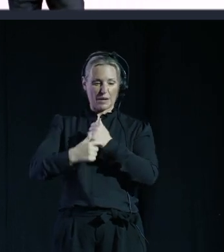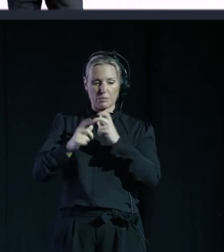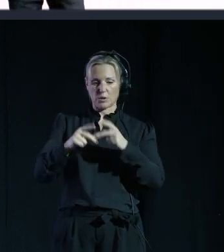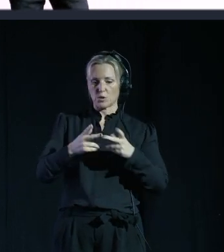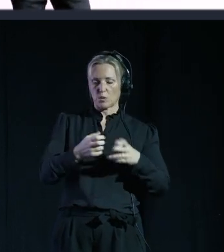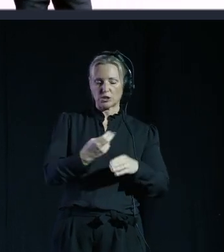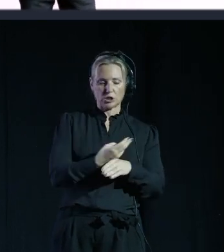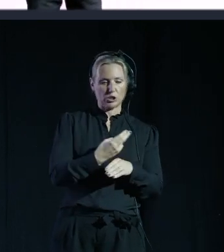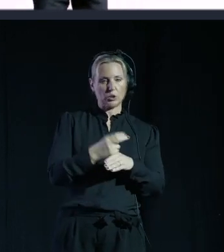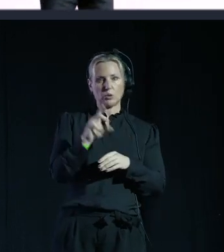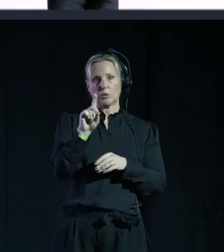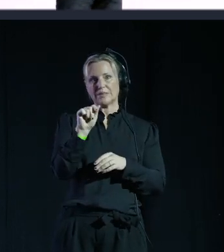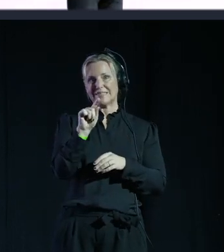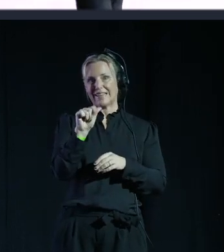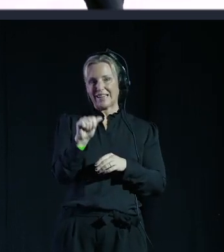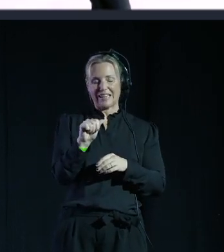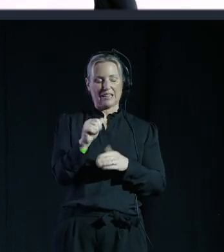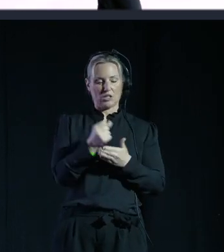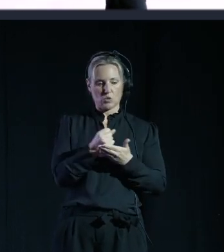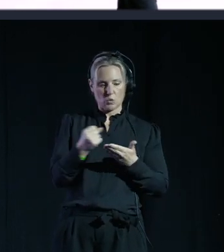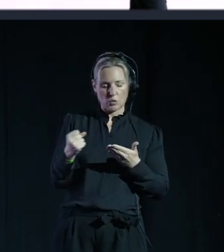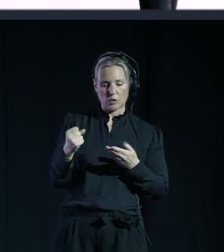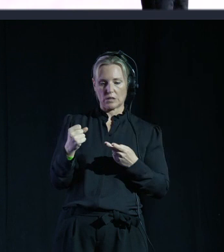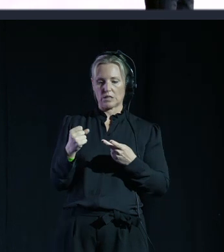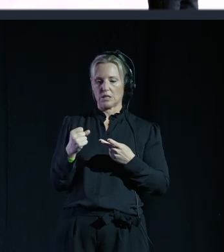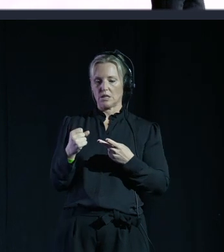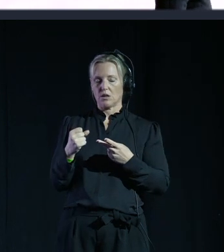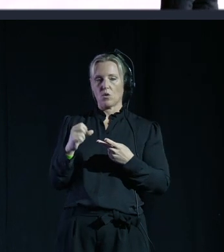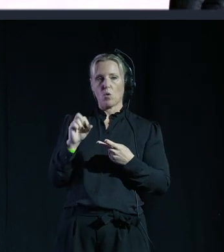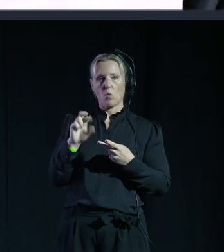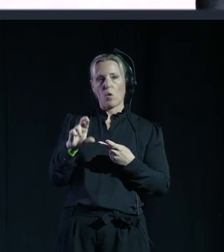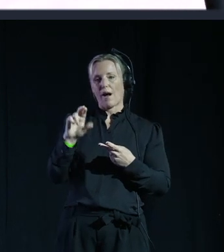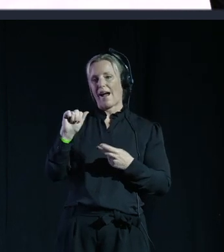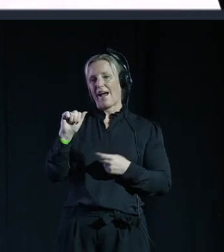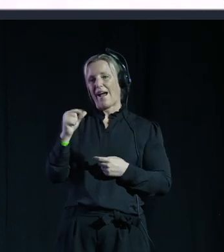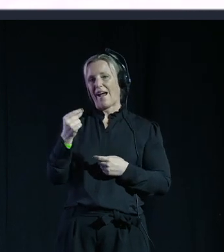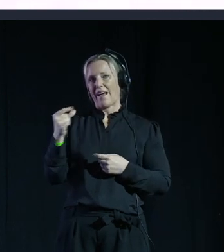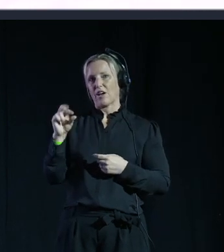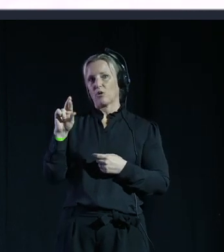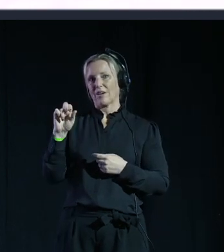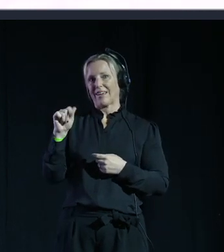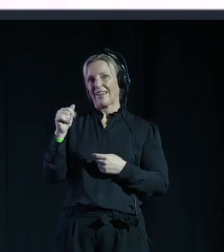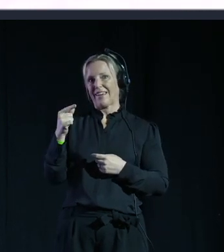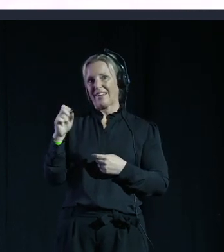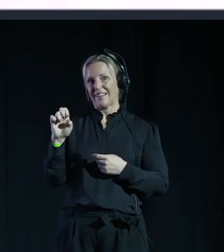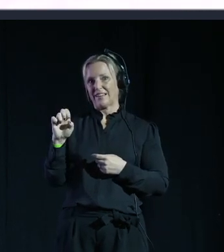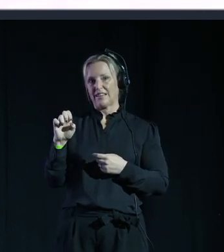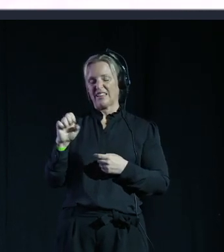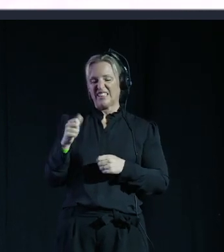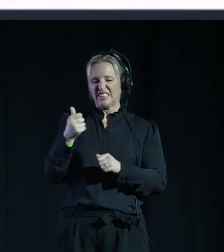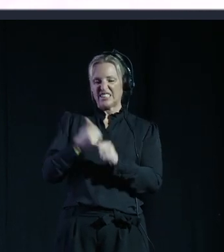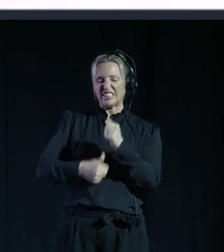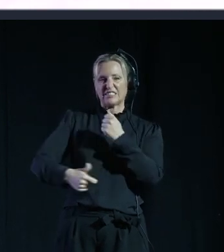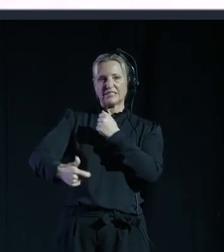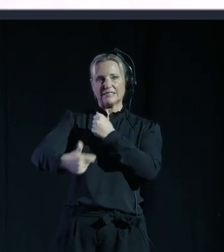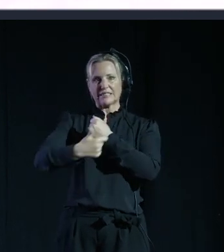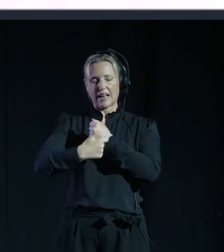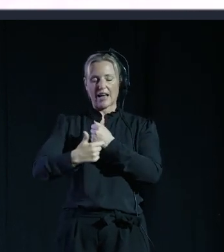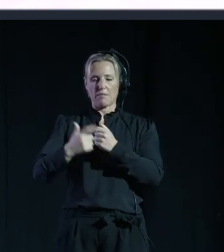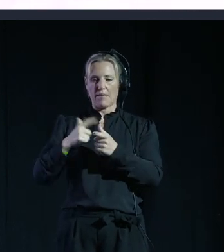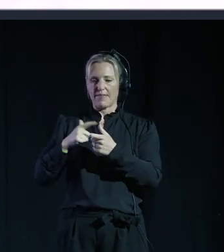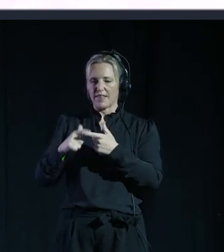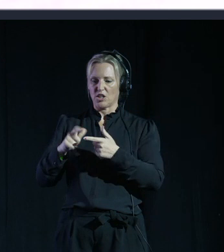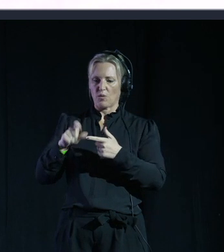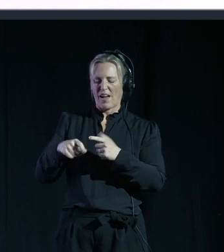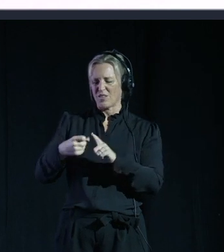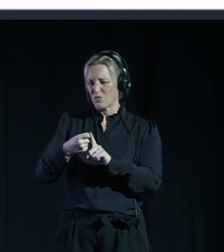aggregate, each of these elements that you're adding takes longer and longer to build, and that's frustrating to everybody. It also